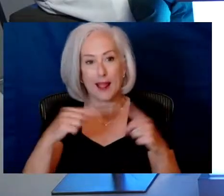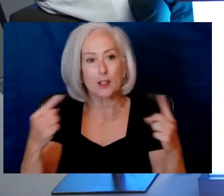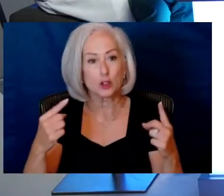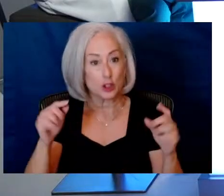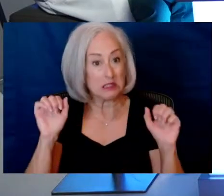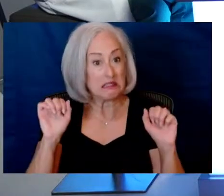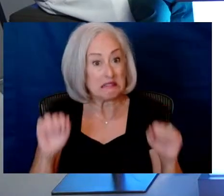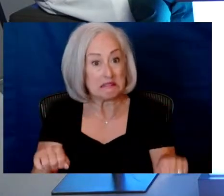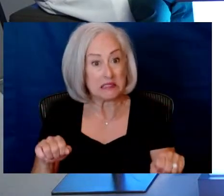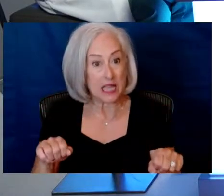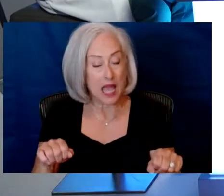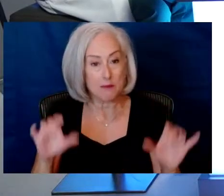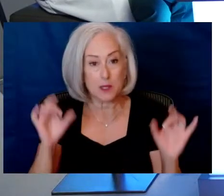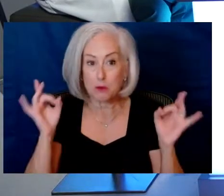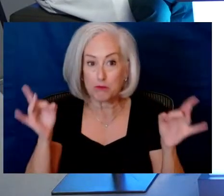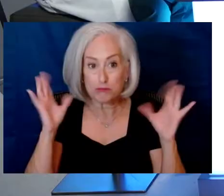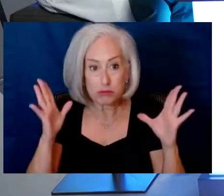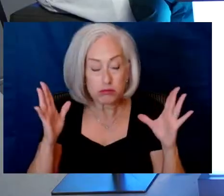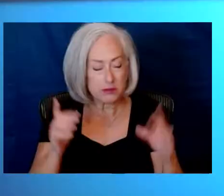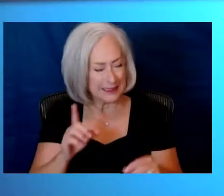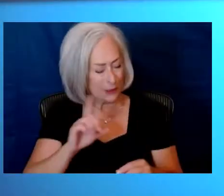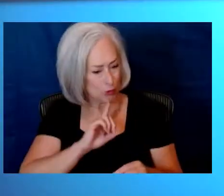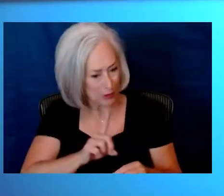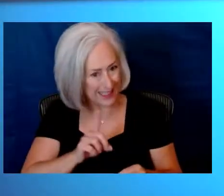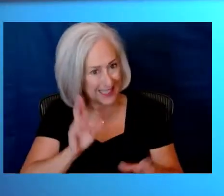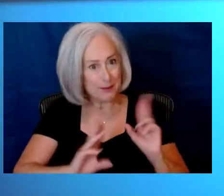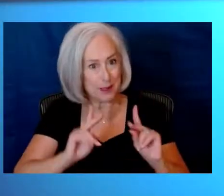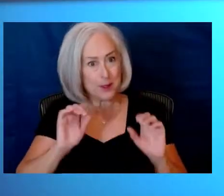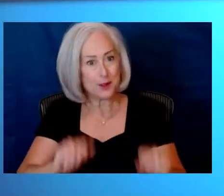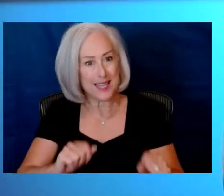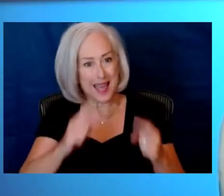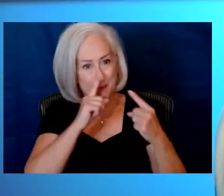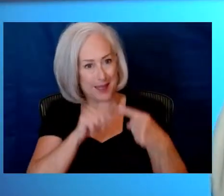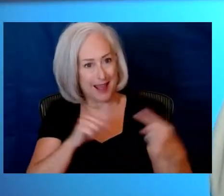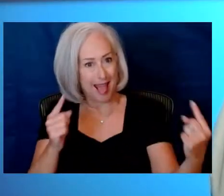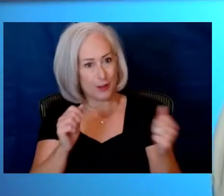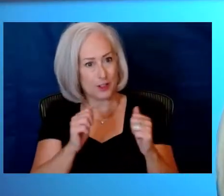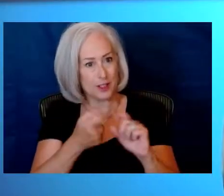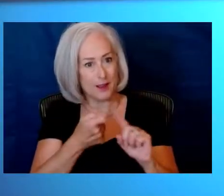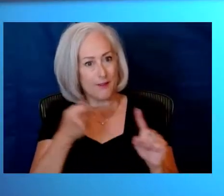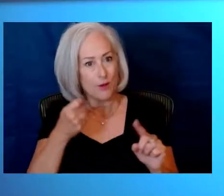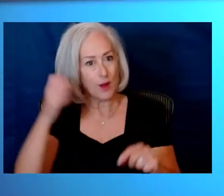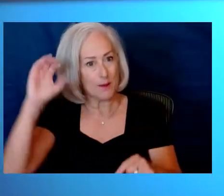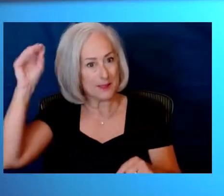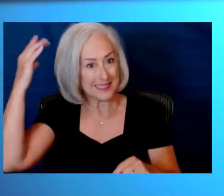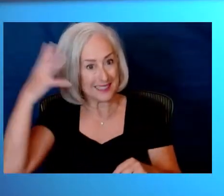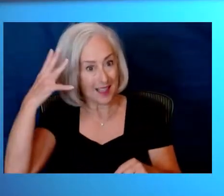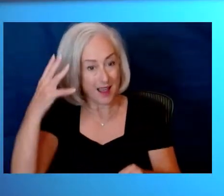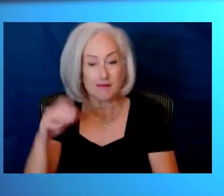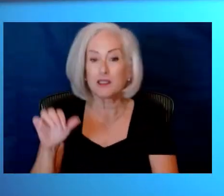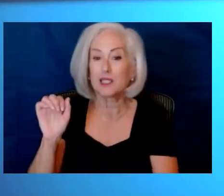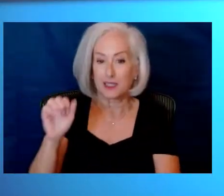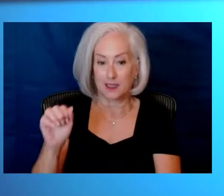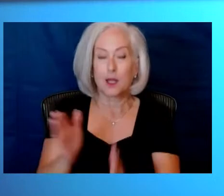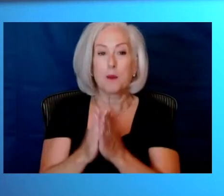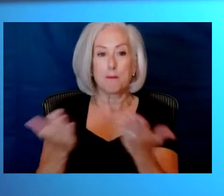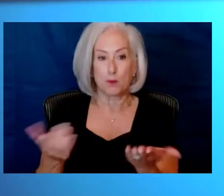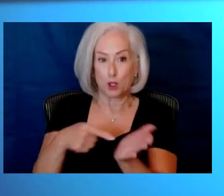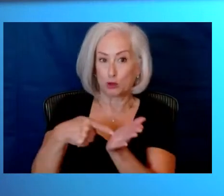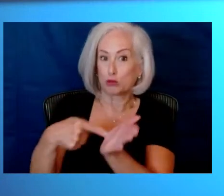the sun? So there is documented kind of studies, and there are in the textbooks that people do have solar